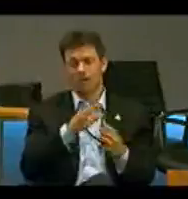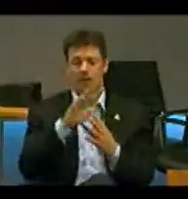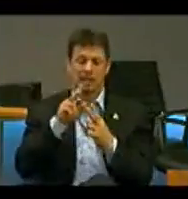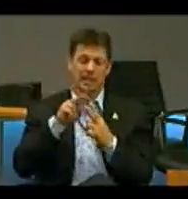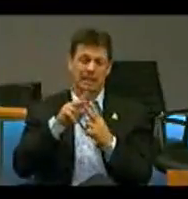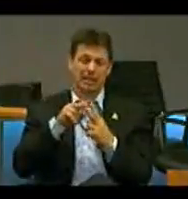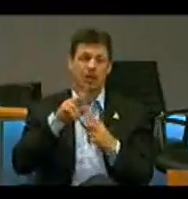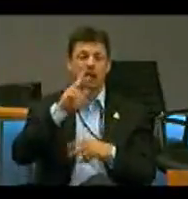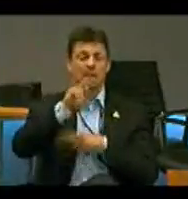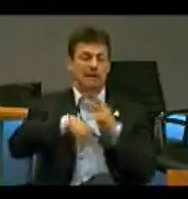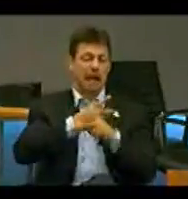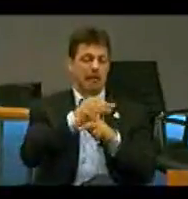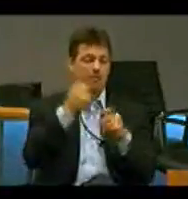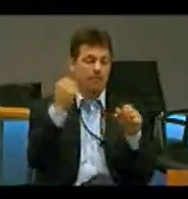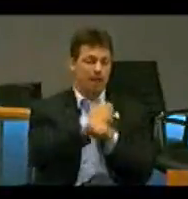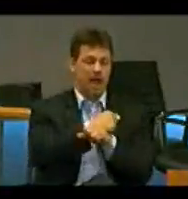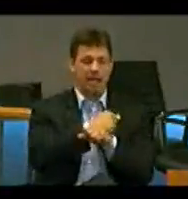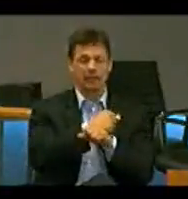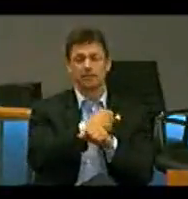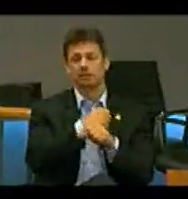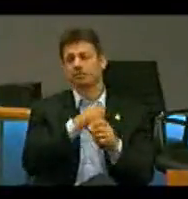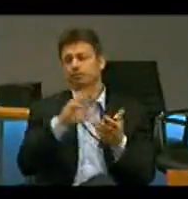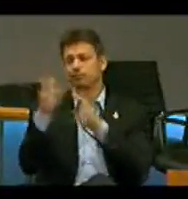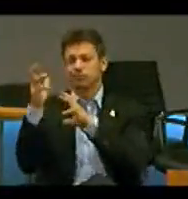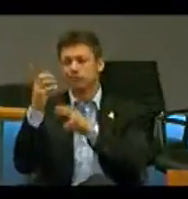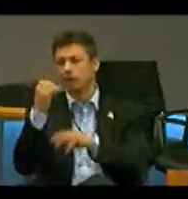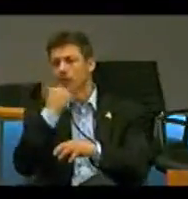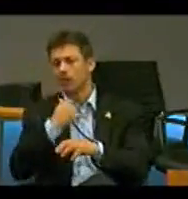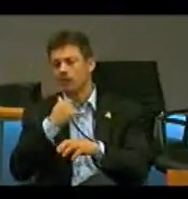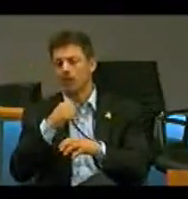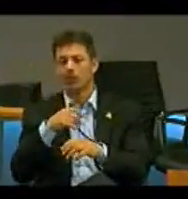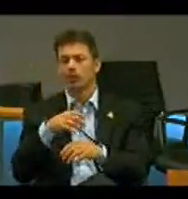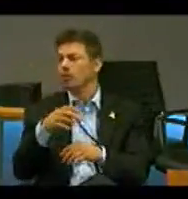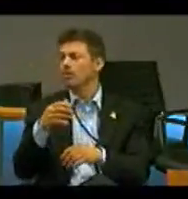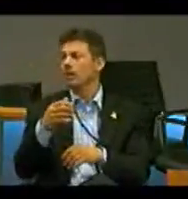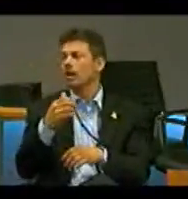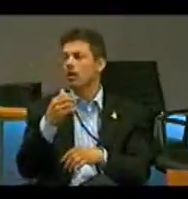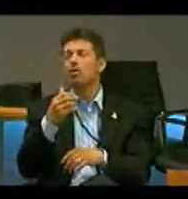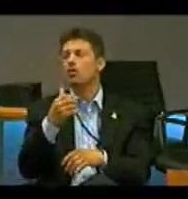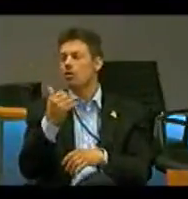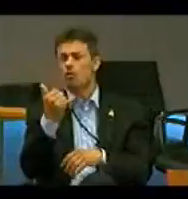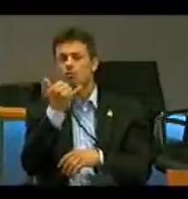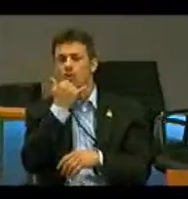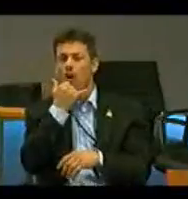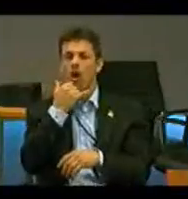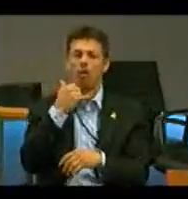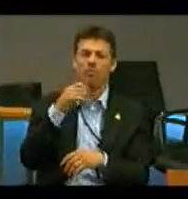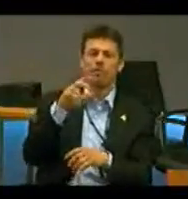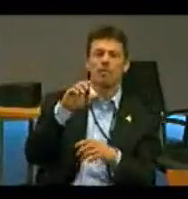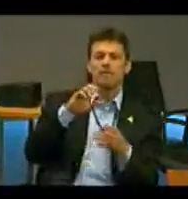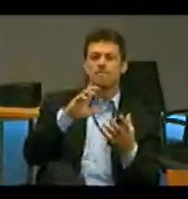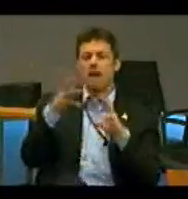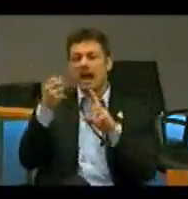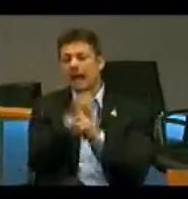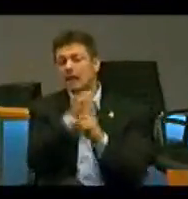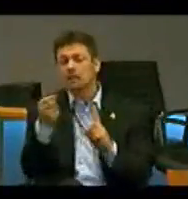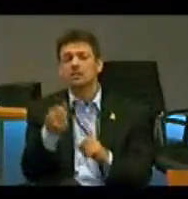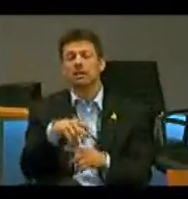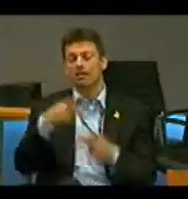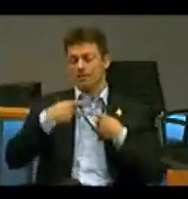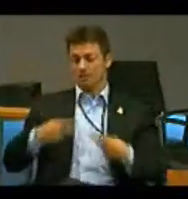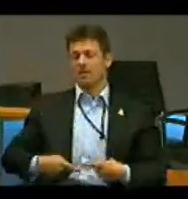some type of fight, some kind of altercation, some type of non-fatal violent victimization, teachers physically